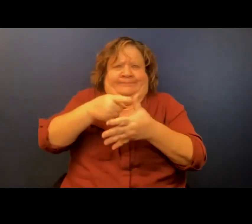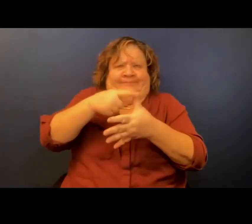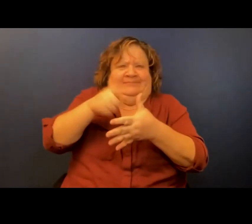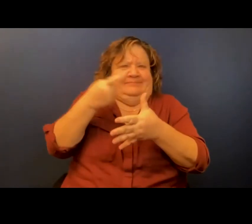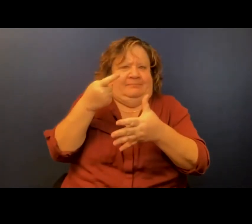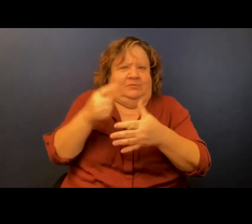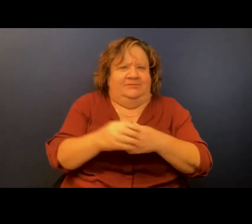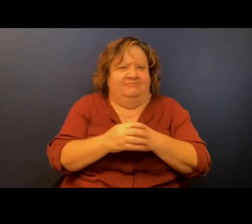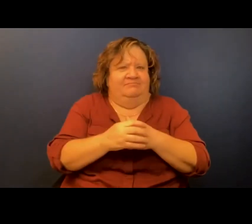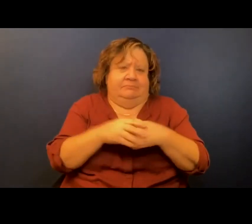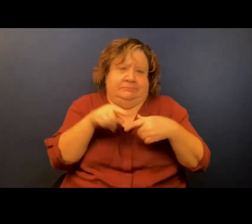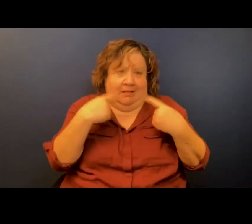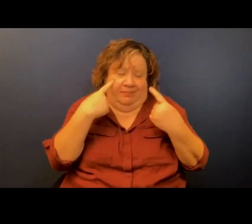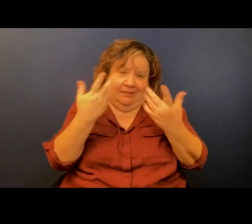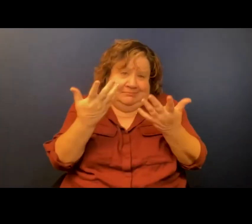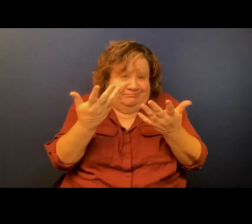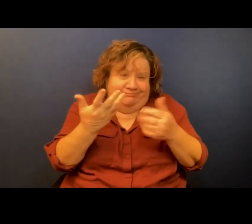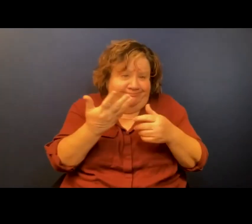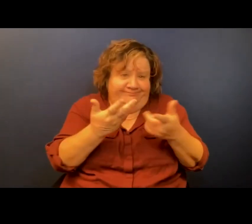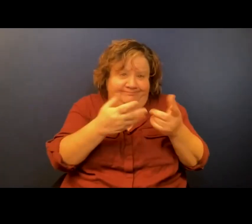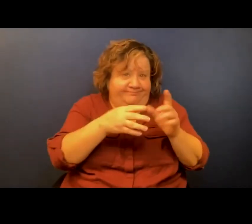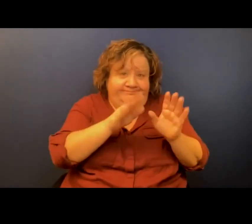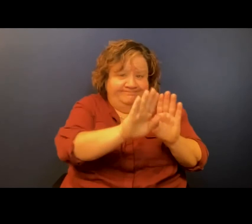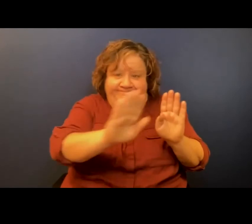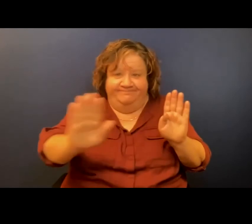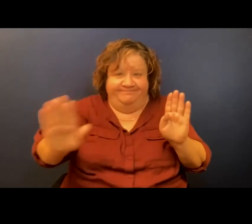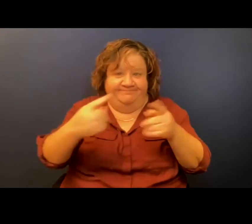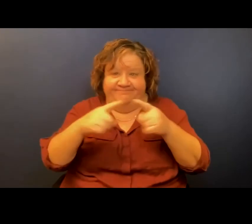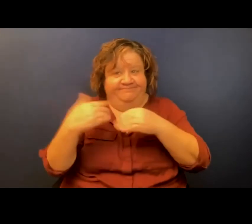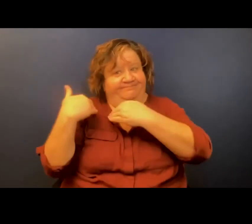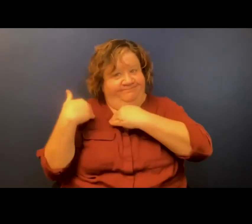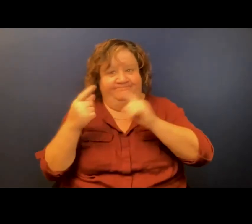¿Qué nos podría decir Gabriel? What can Gabriel say?